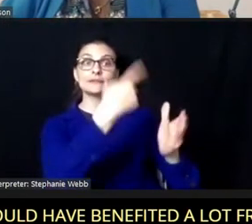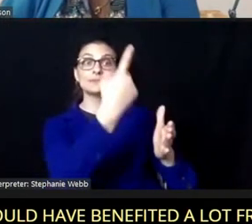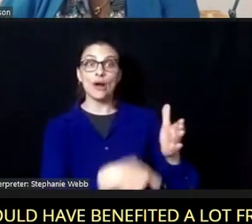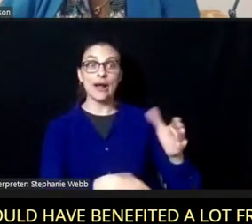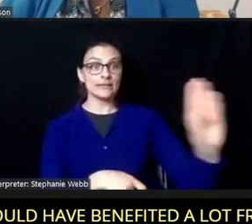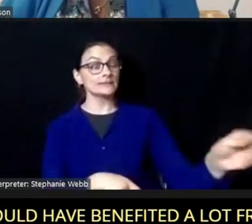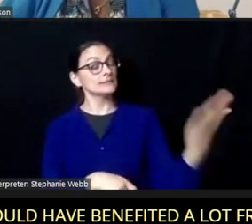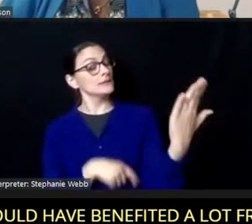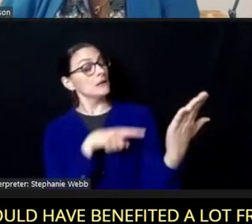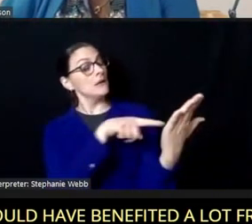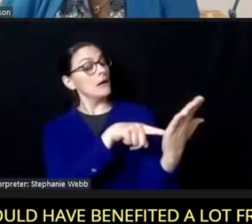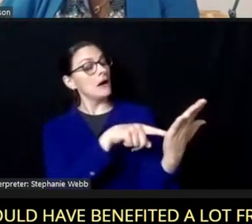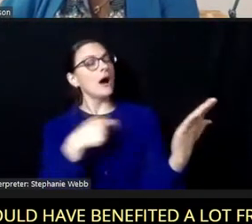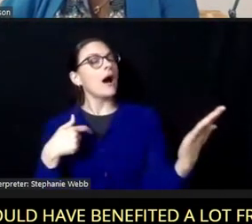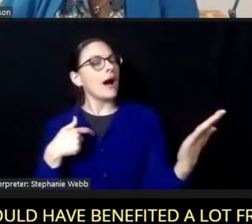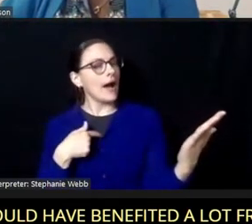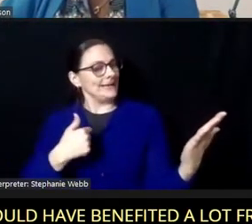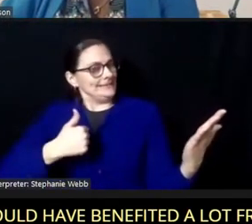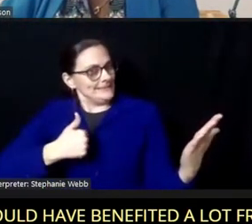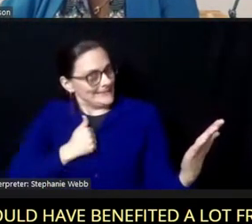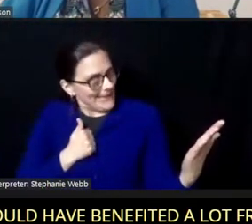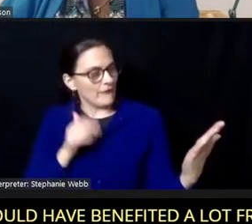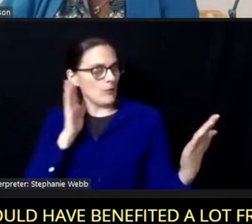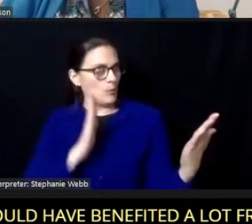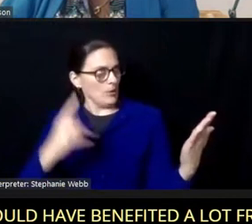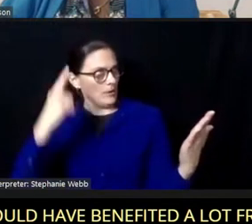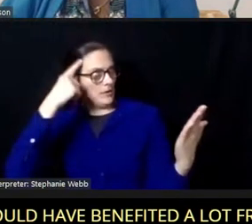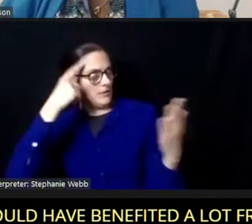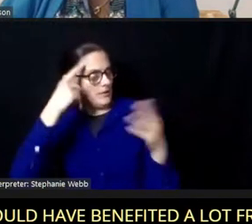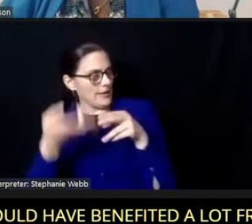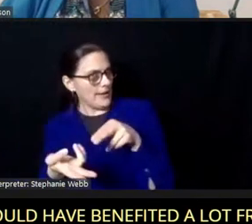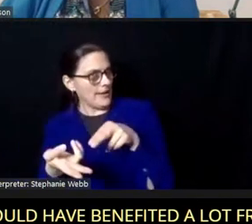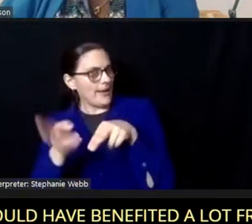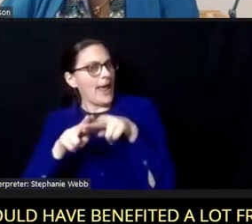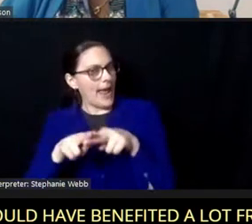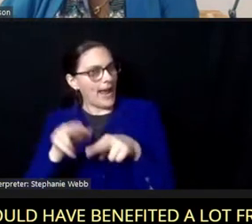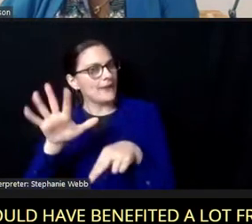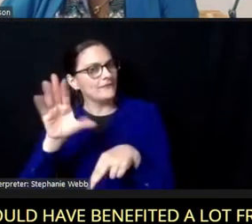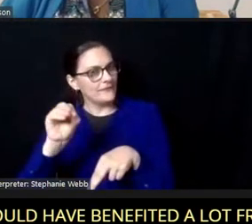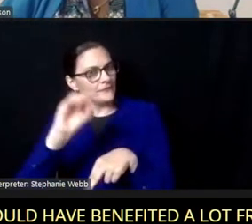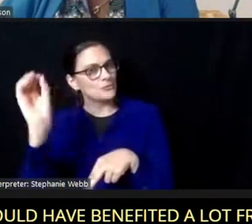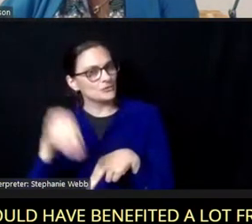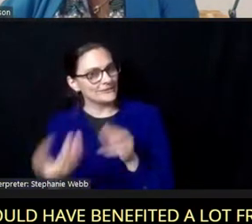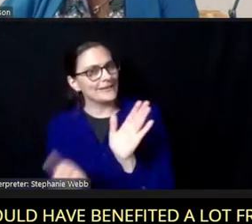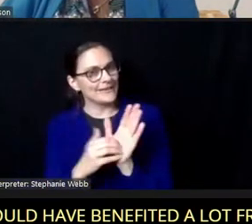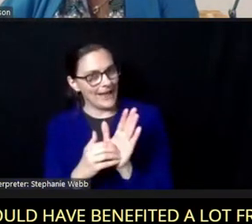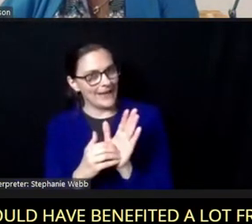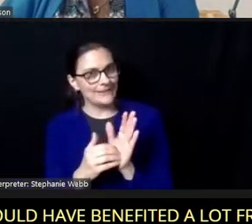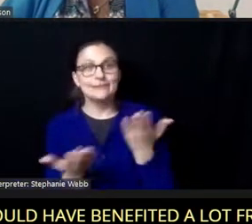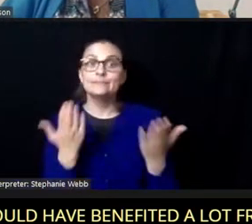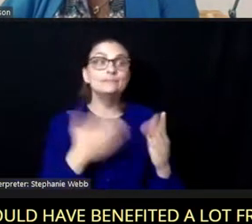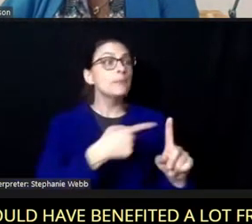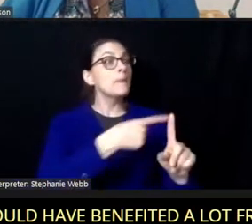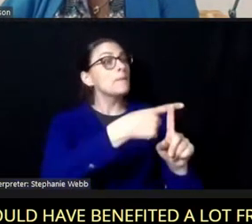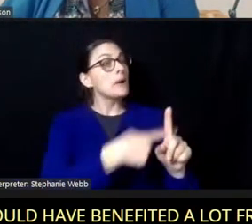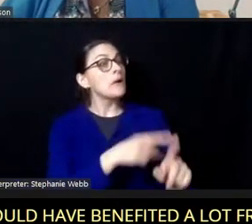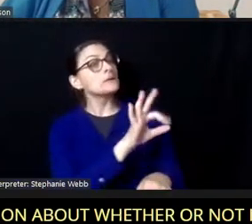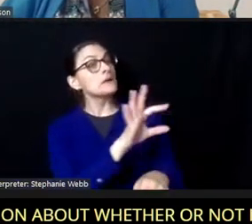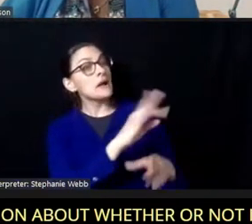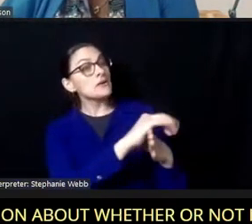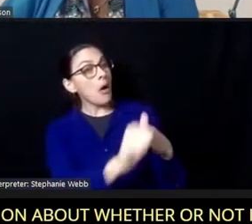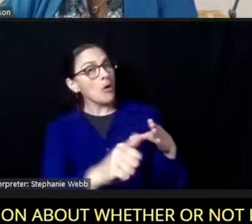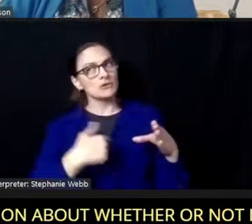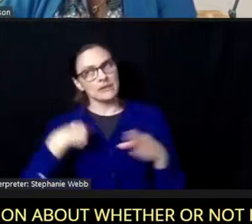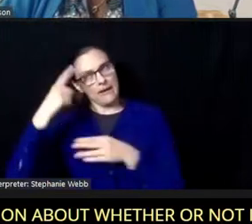if I saw a plan that was $99 a month, I would just add 50% in my calculus for what it was eventually going to cost me